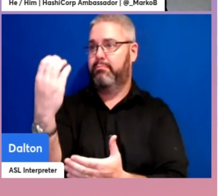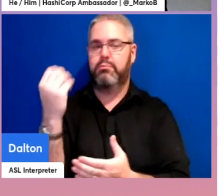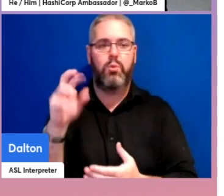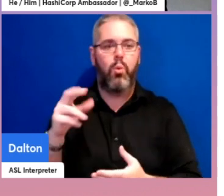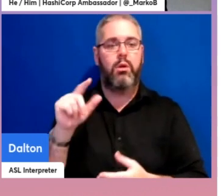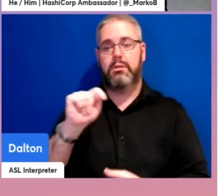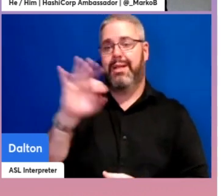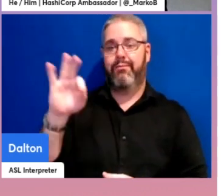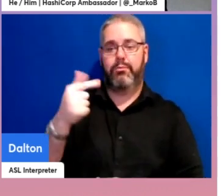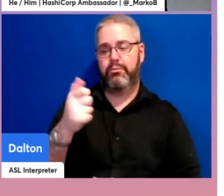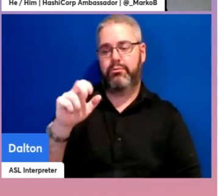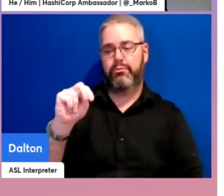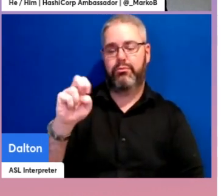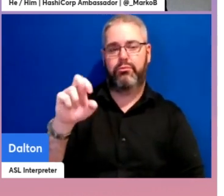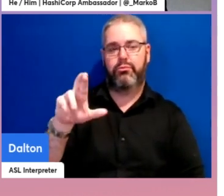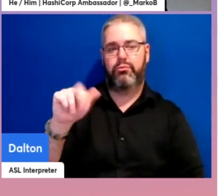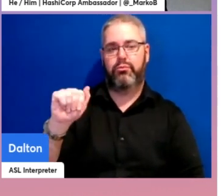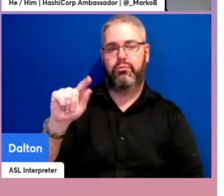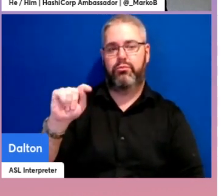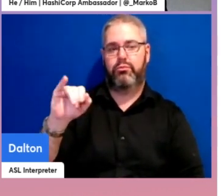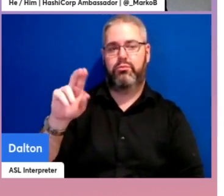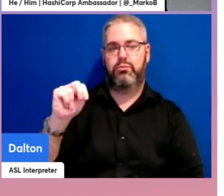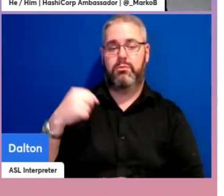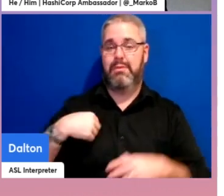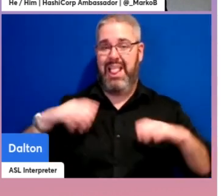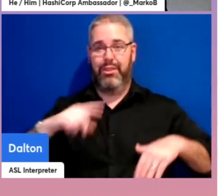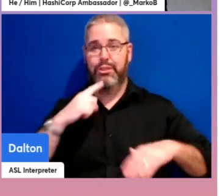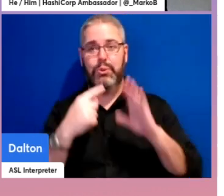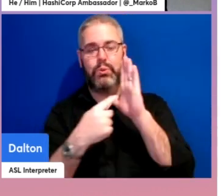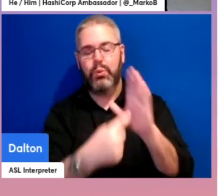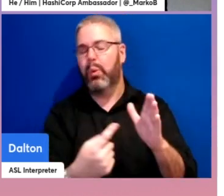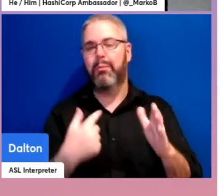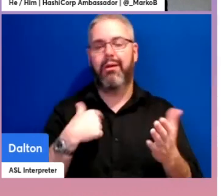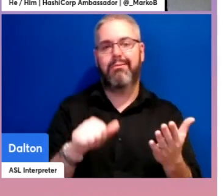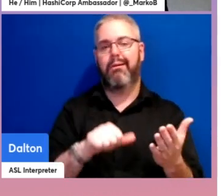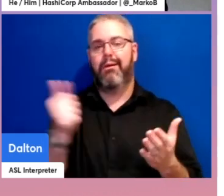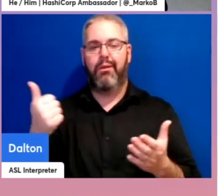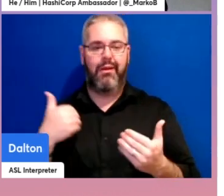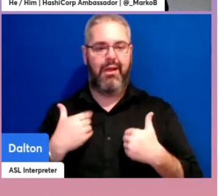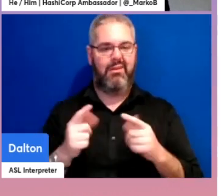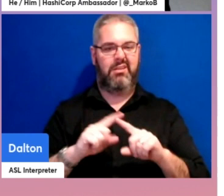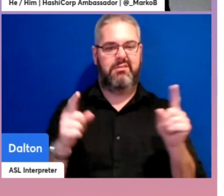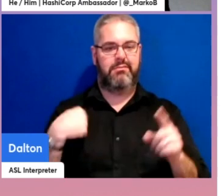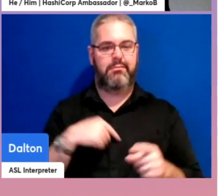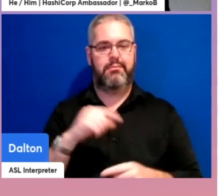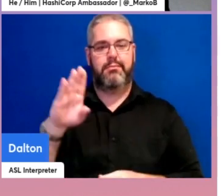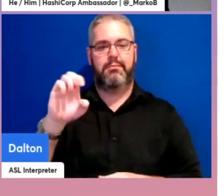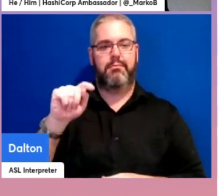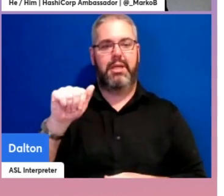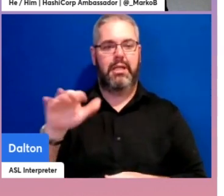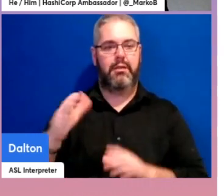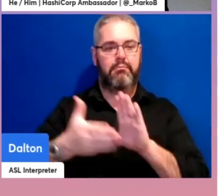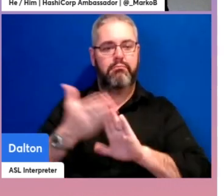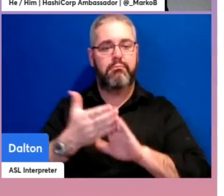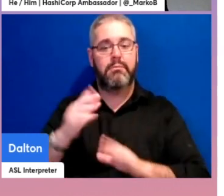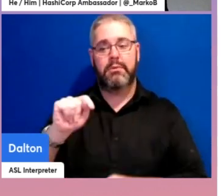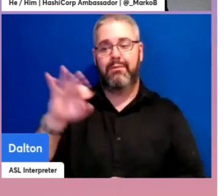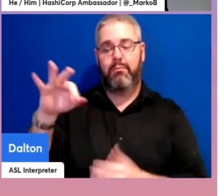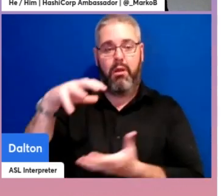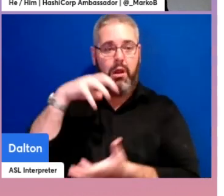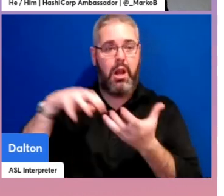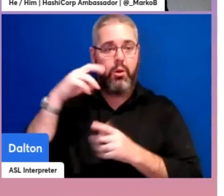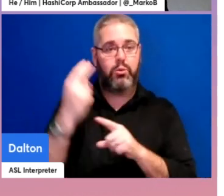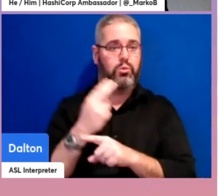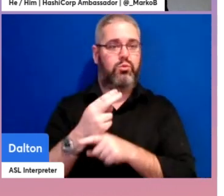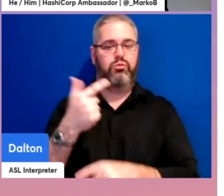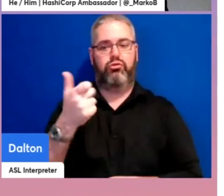generation. I haven't really showed you, but there is a kind of a beta functionality in Terraform Cloud where you can actually use generative